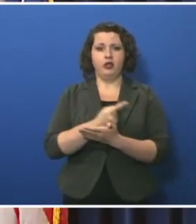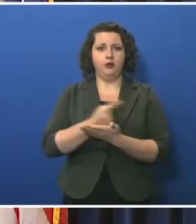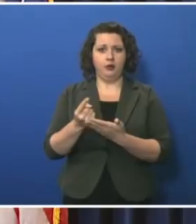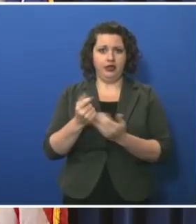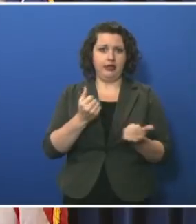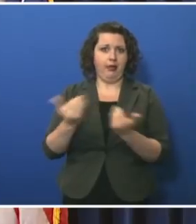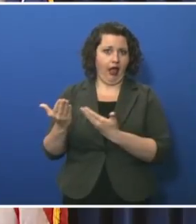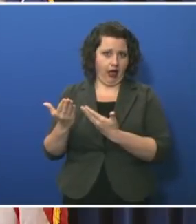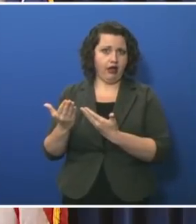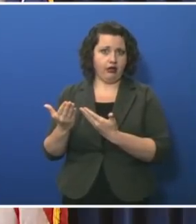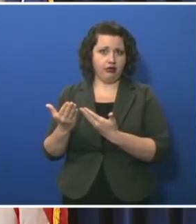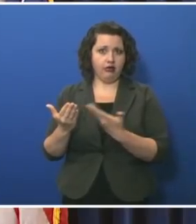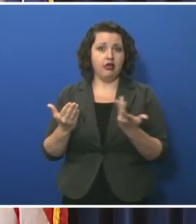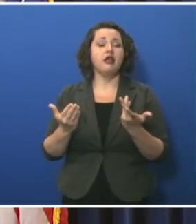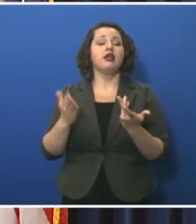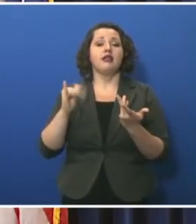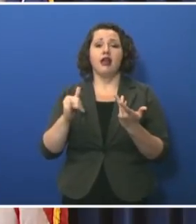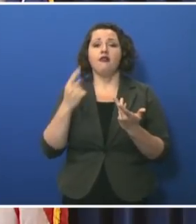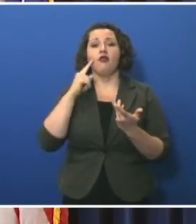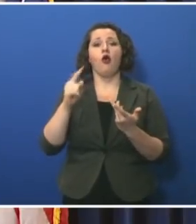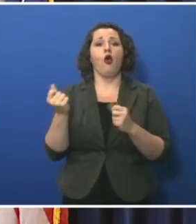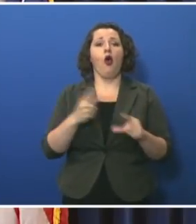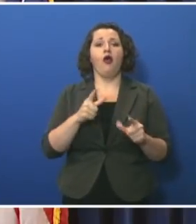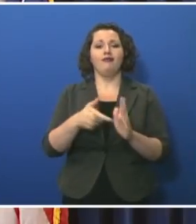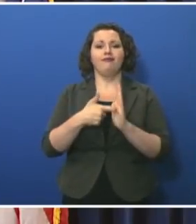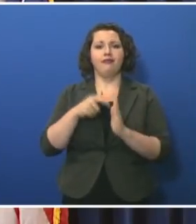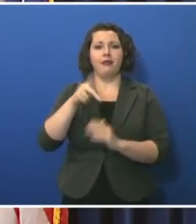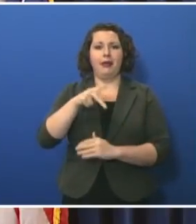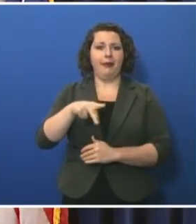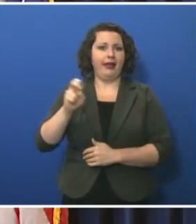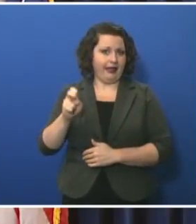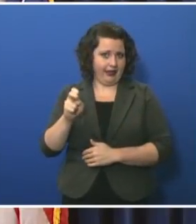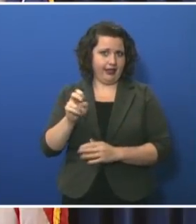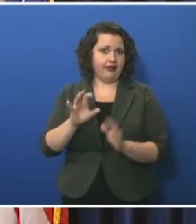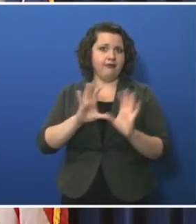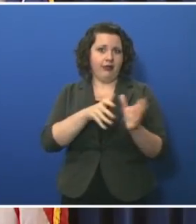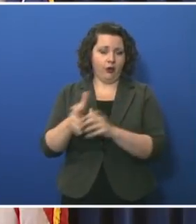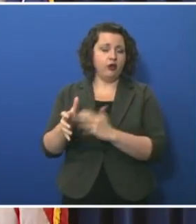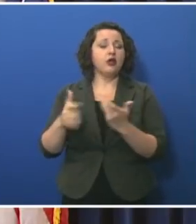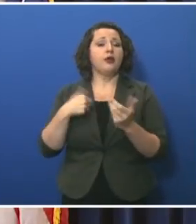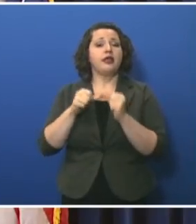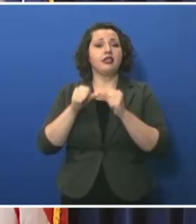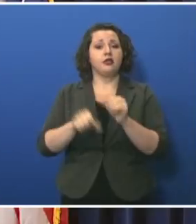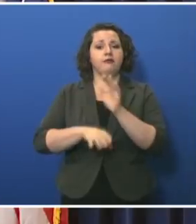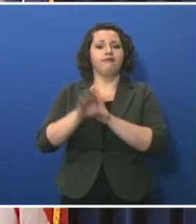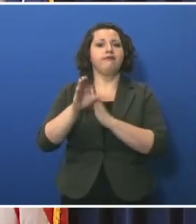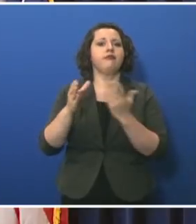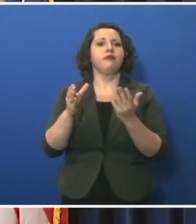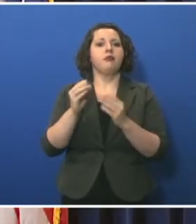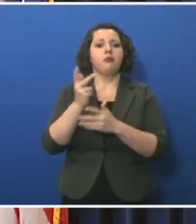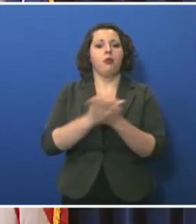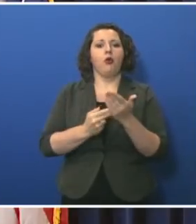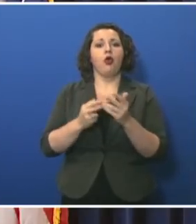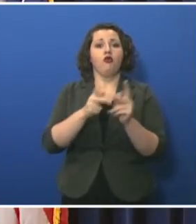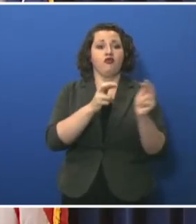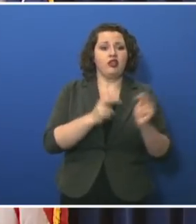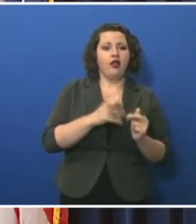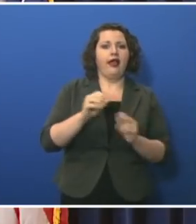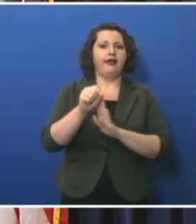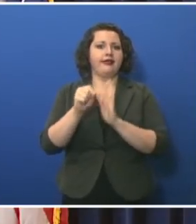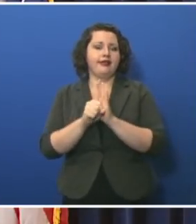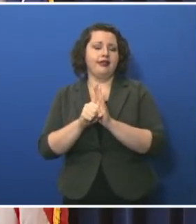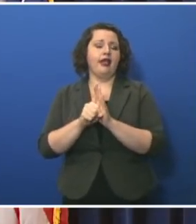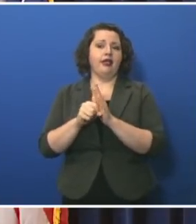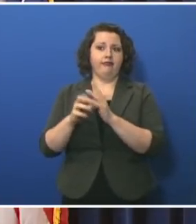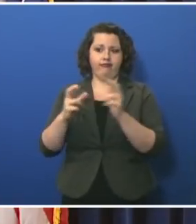supply in all essential PPE categories, and we continue to build both regional and state stockpiles capable of